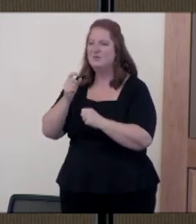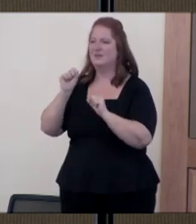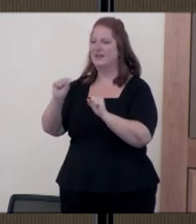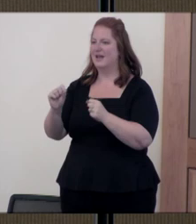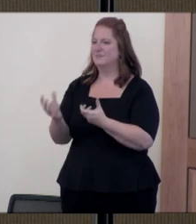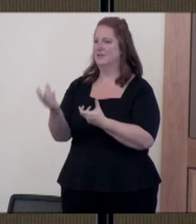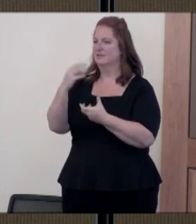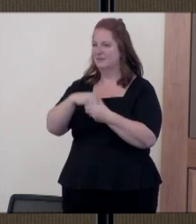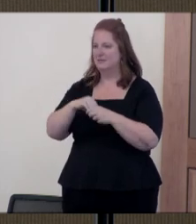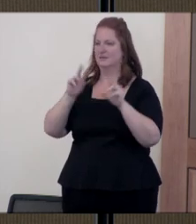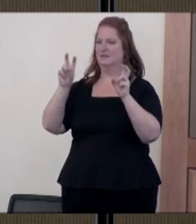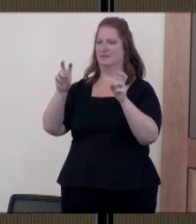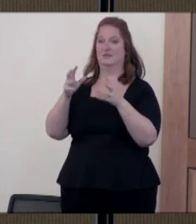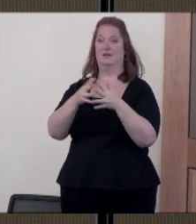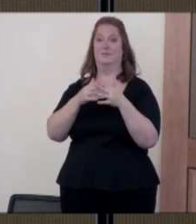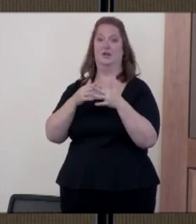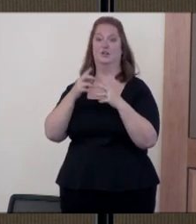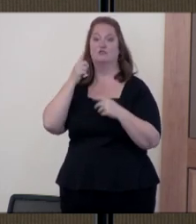of the American dream.